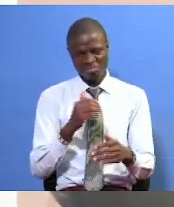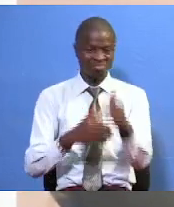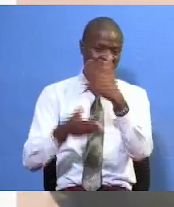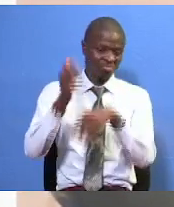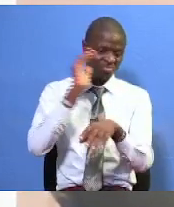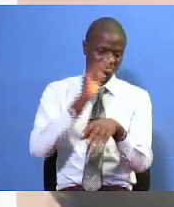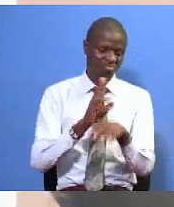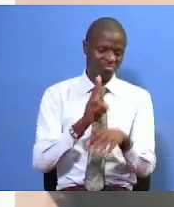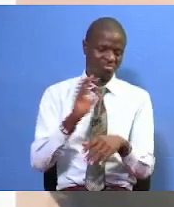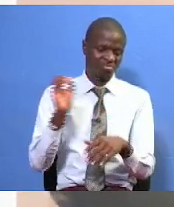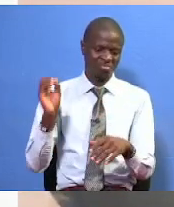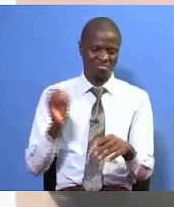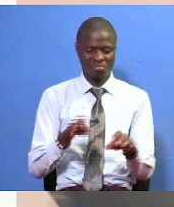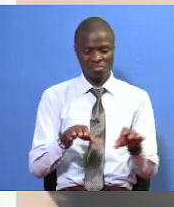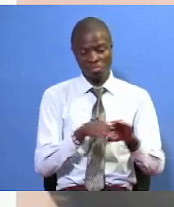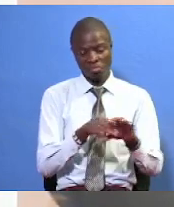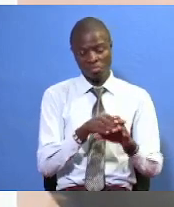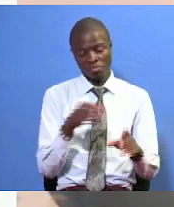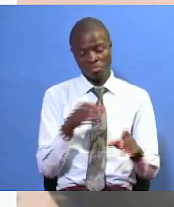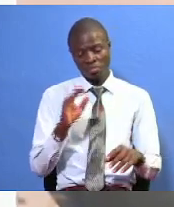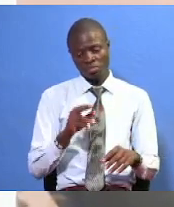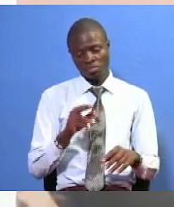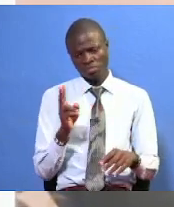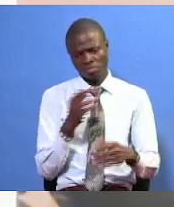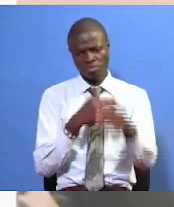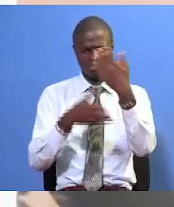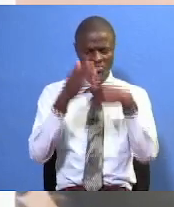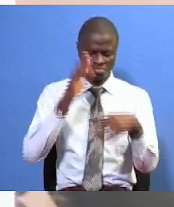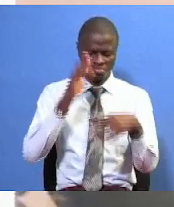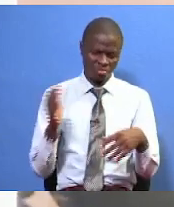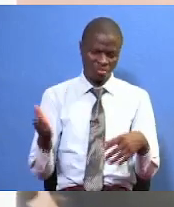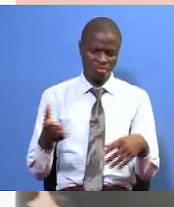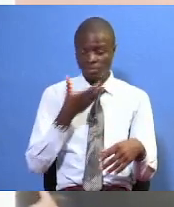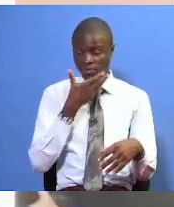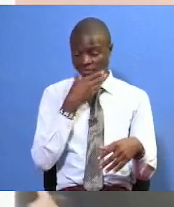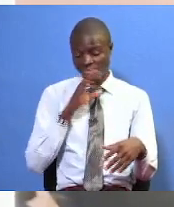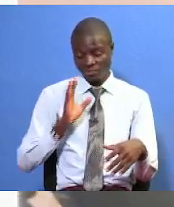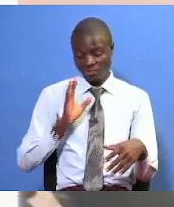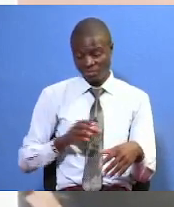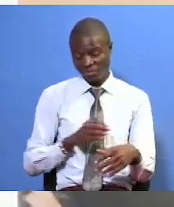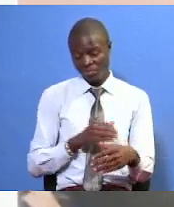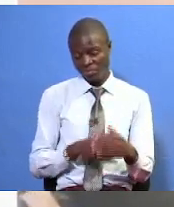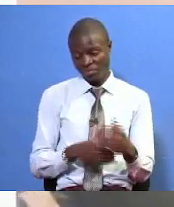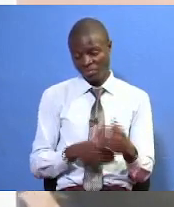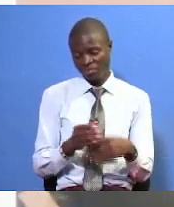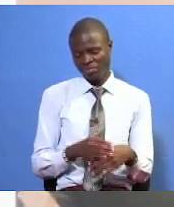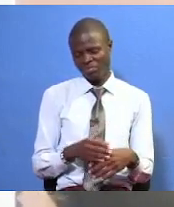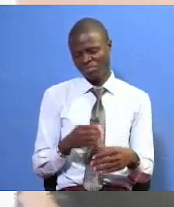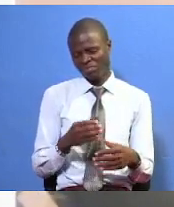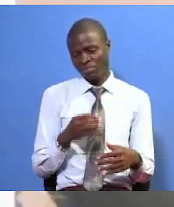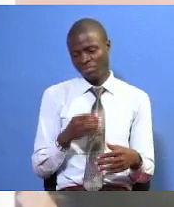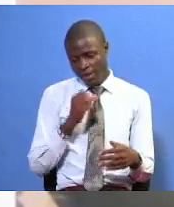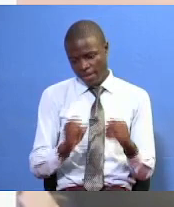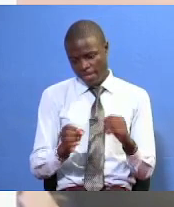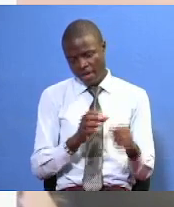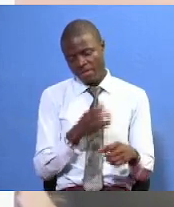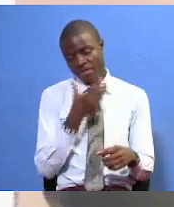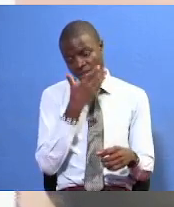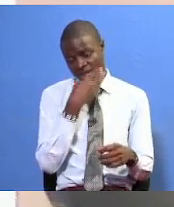universities, members of the University Senate, parents and guardians, graduates, staff and students of Kenyatta